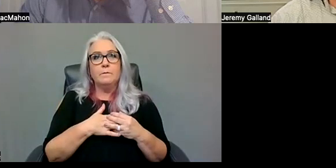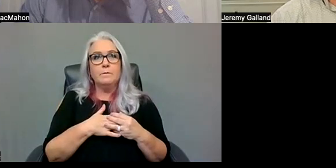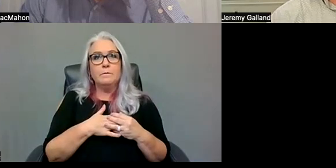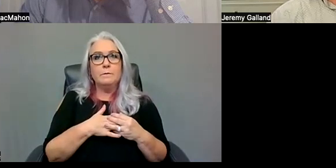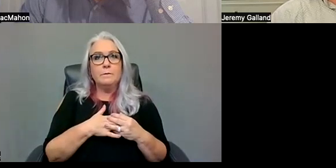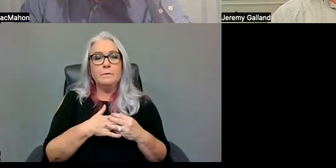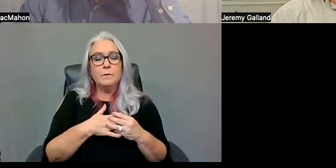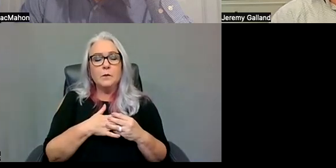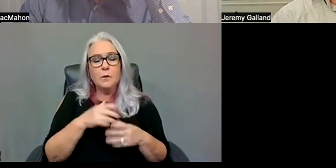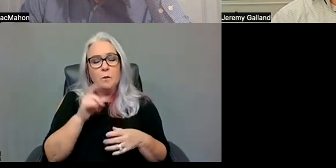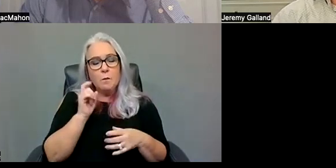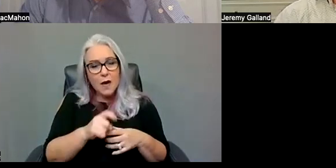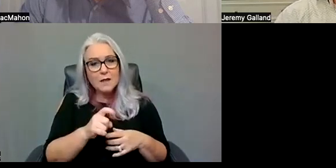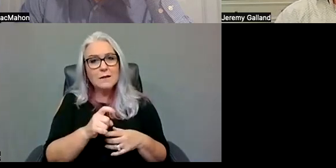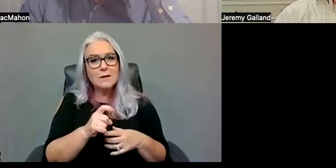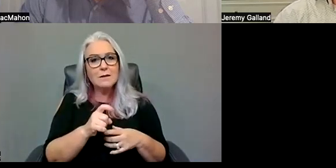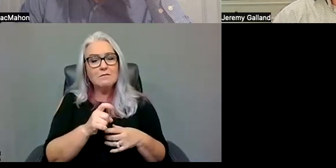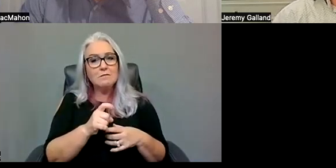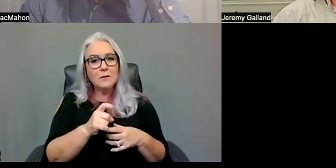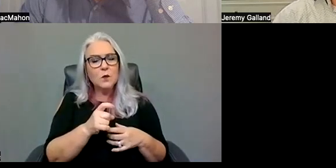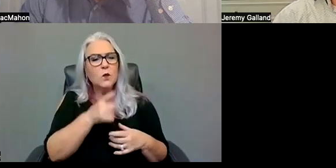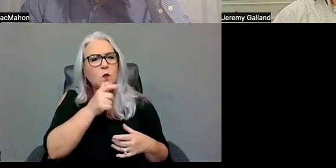to acting in the most appropriate way